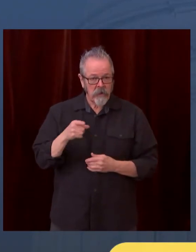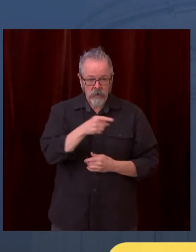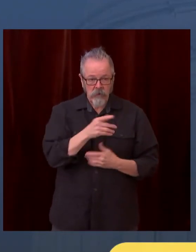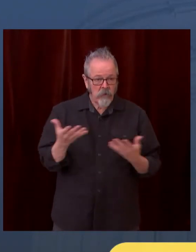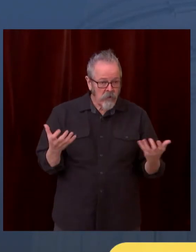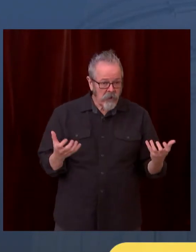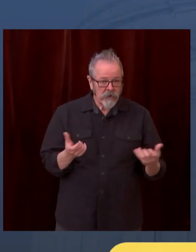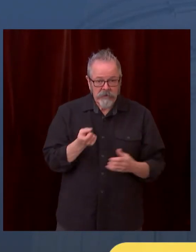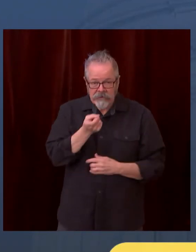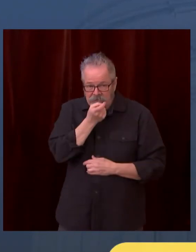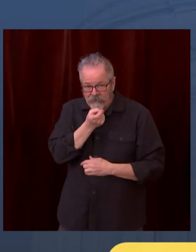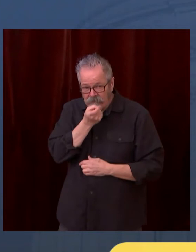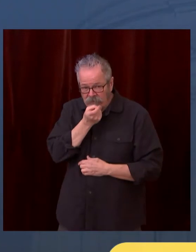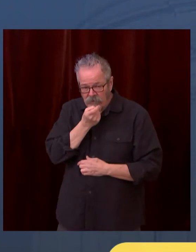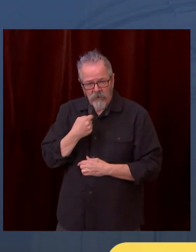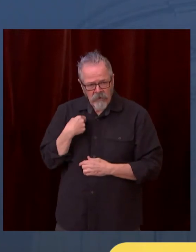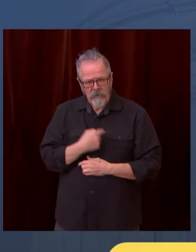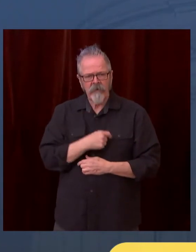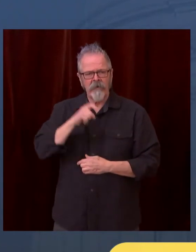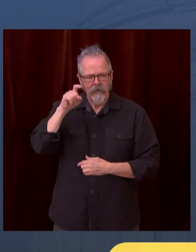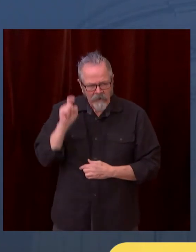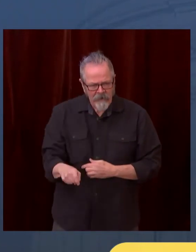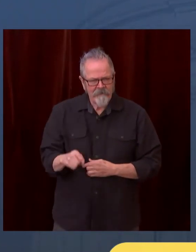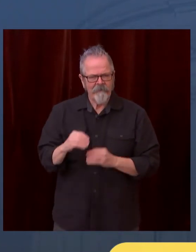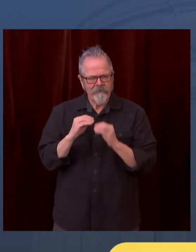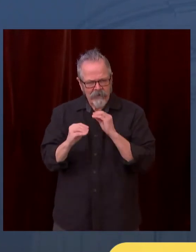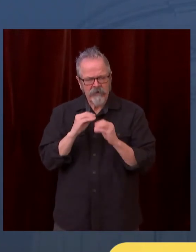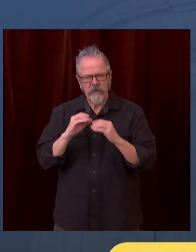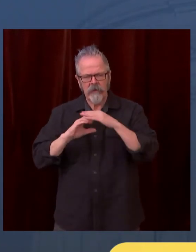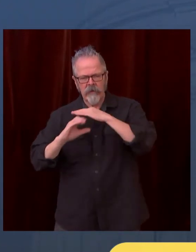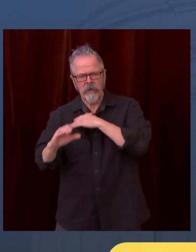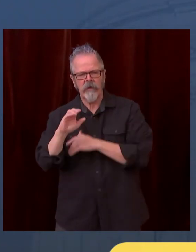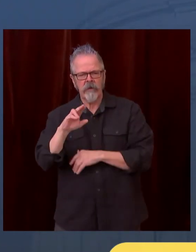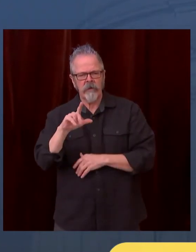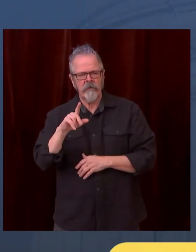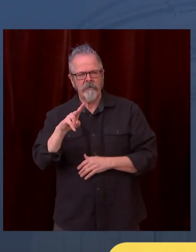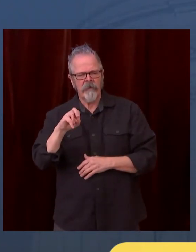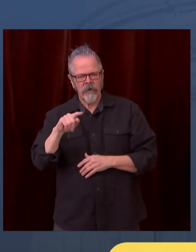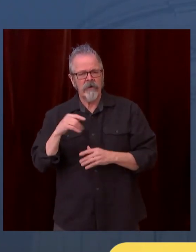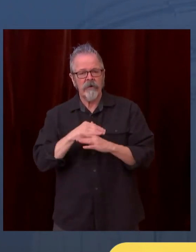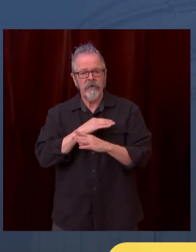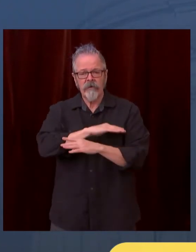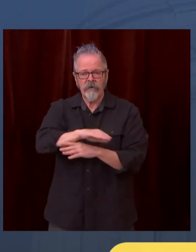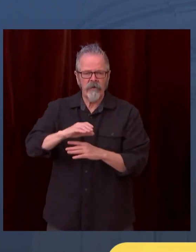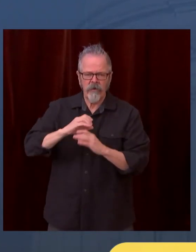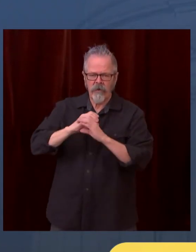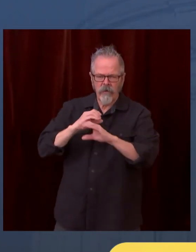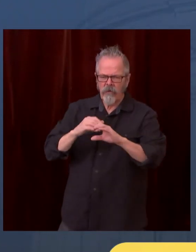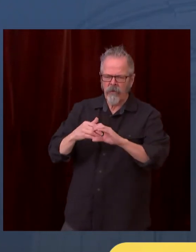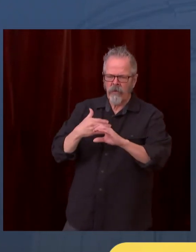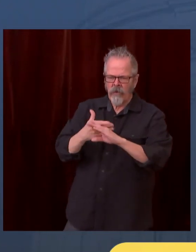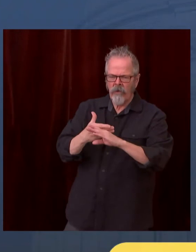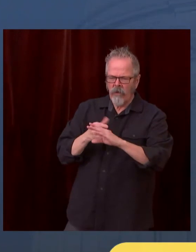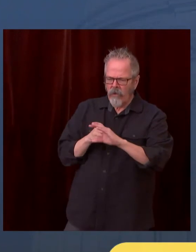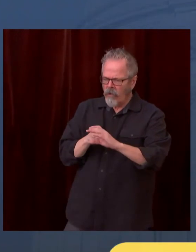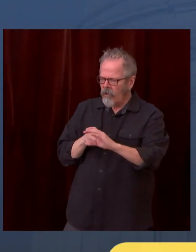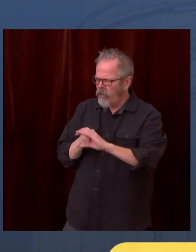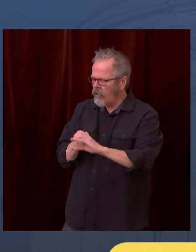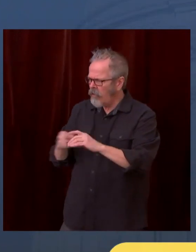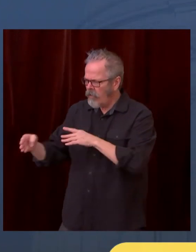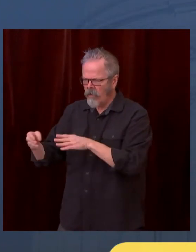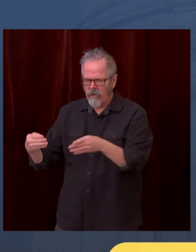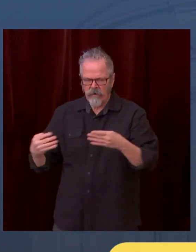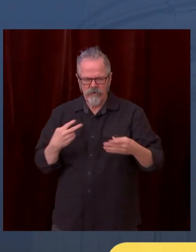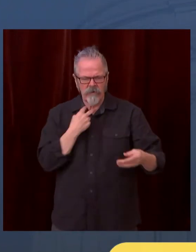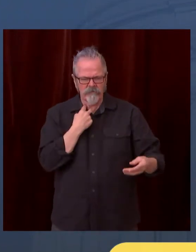don't fix these culverts, you've continued to block the spawning habitat for miles and miles of spawning habitat that are